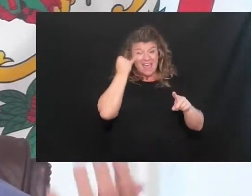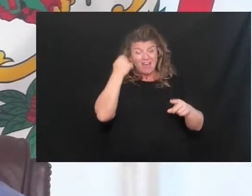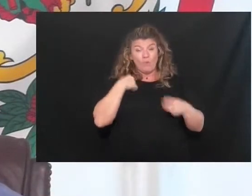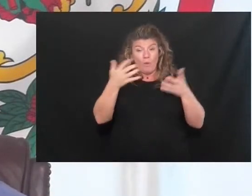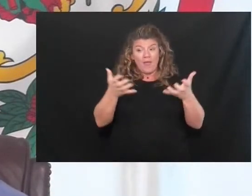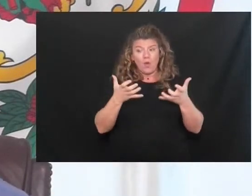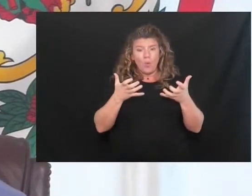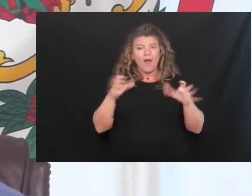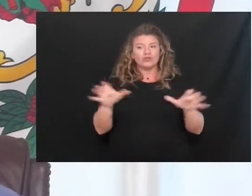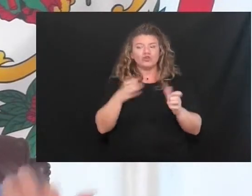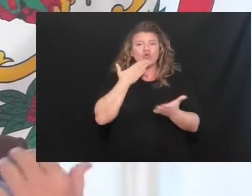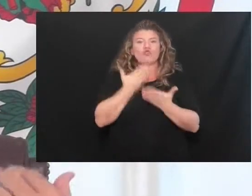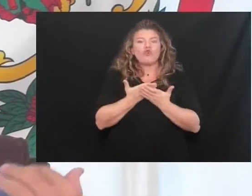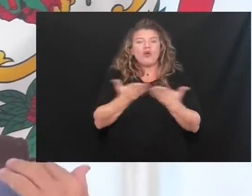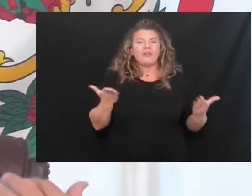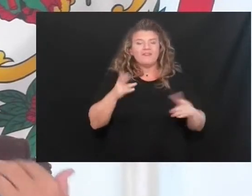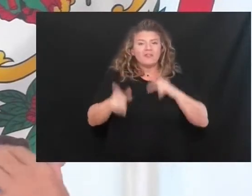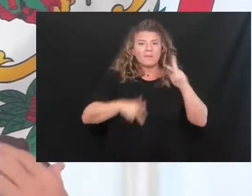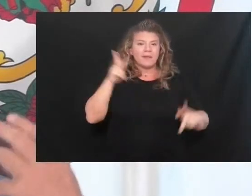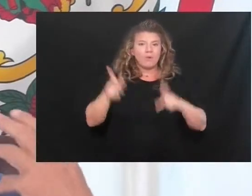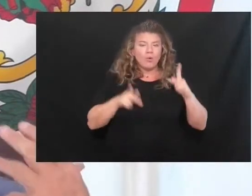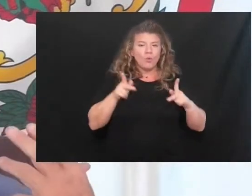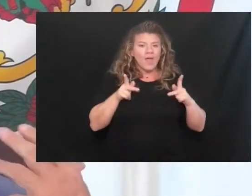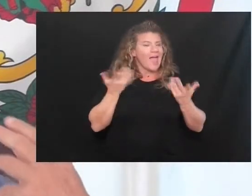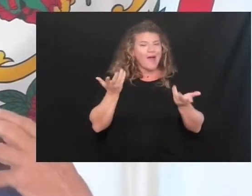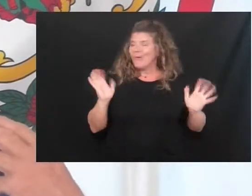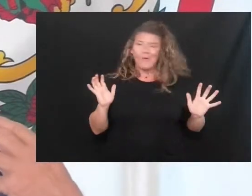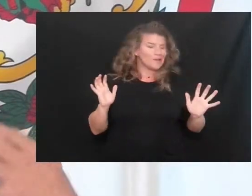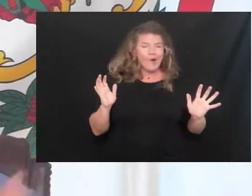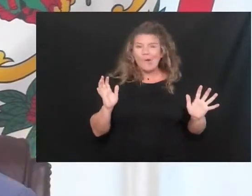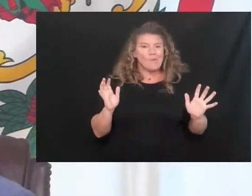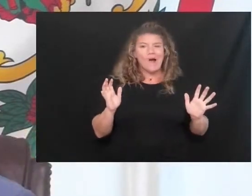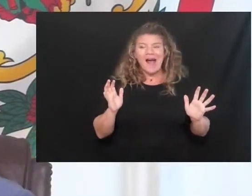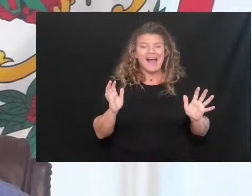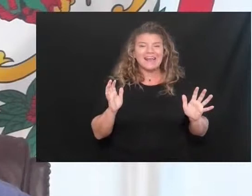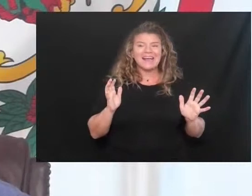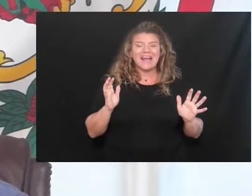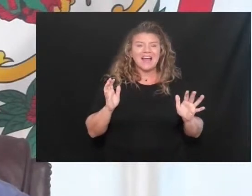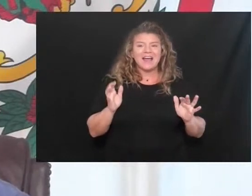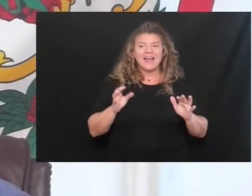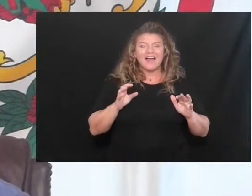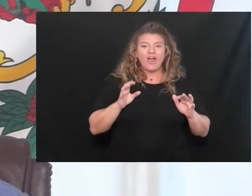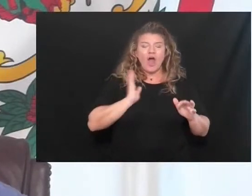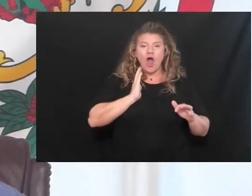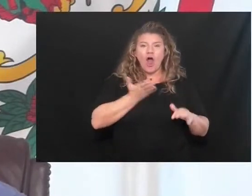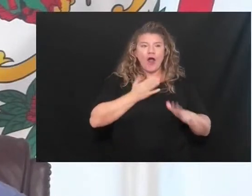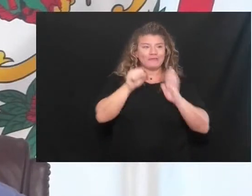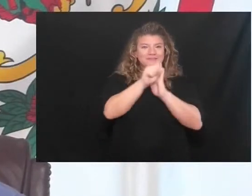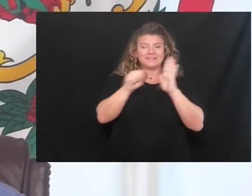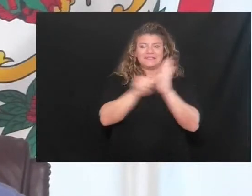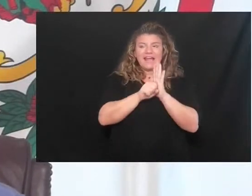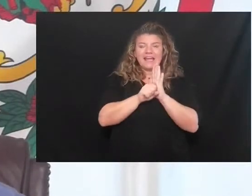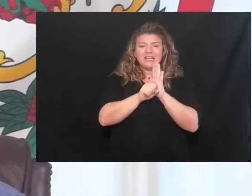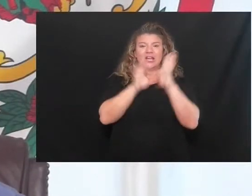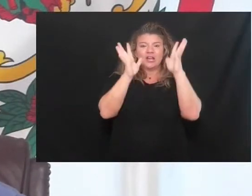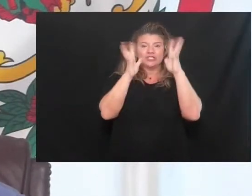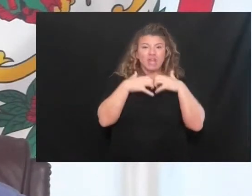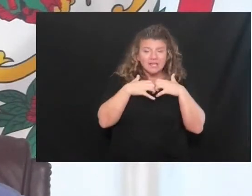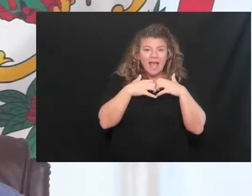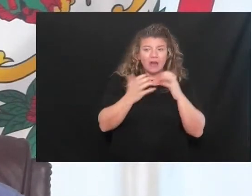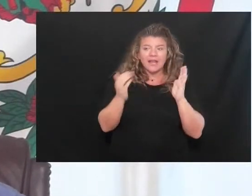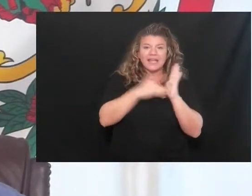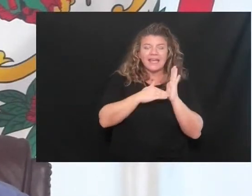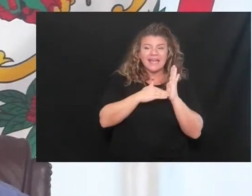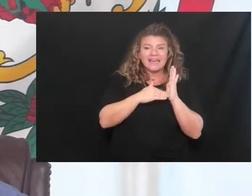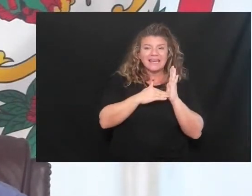the humanitarian thing and we don't want a run on the store as far as needing the booster shots